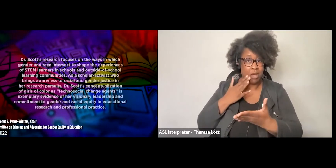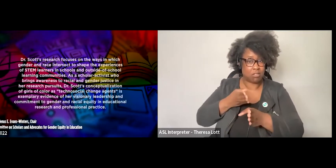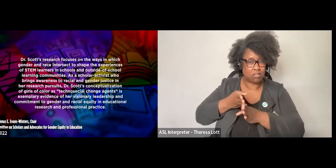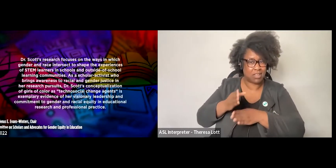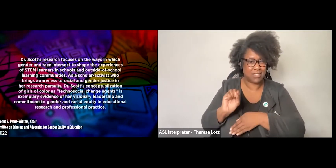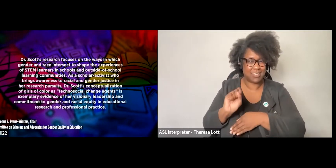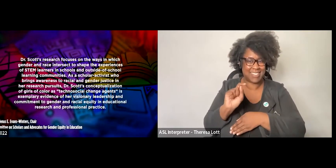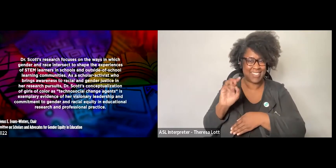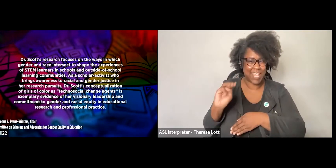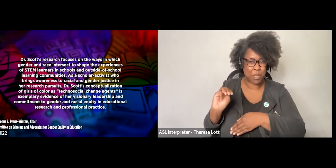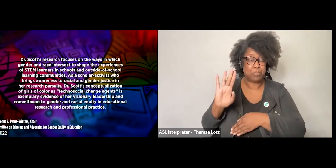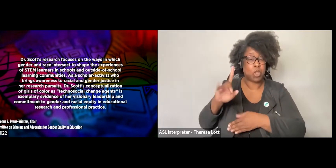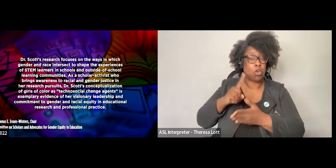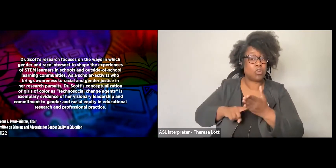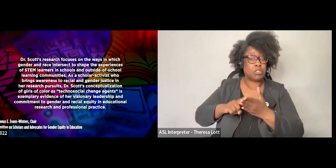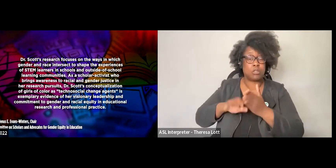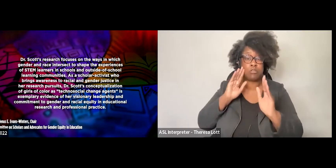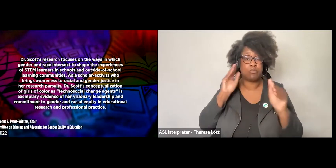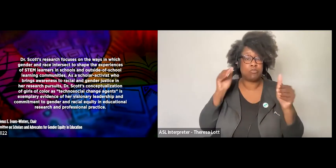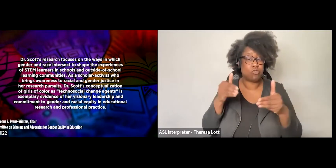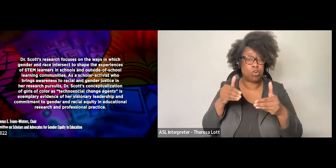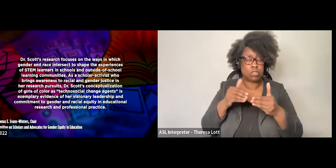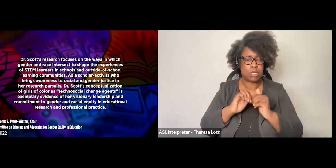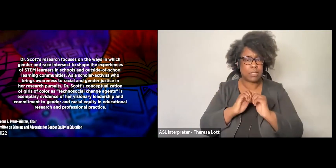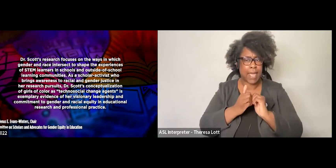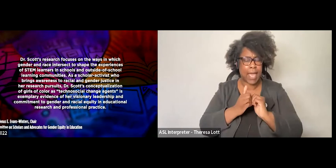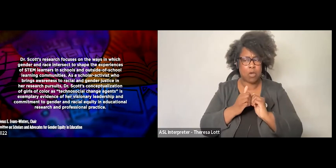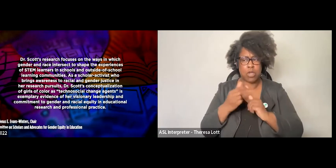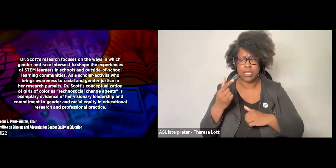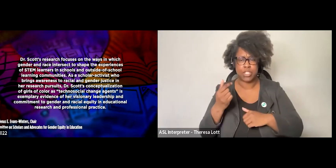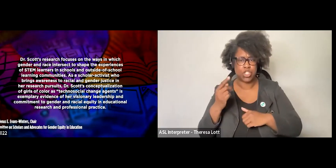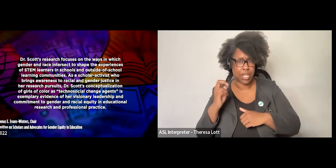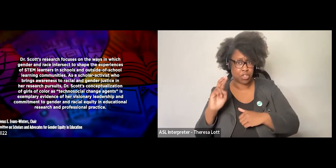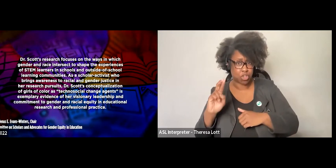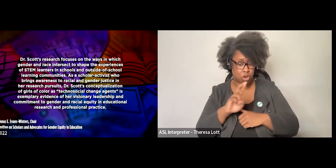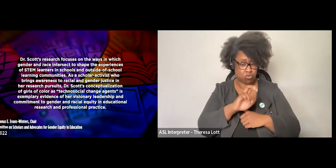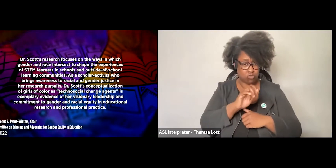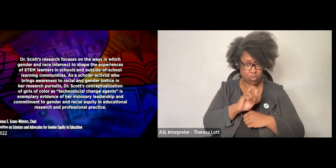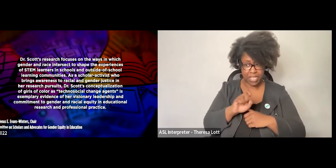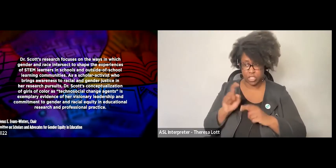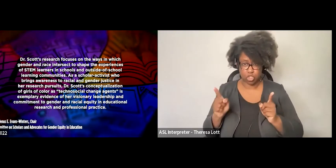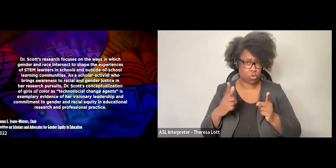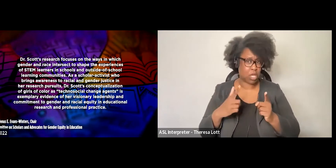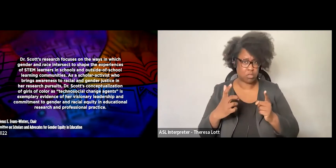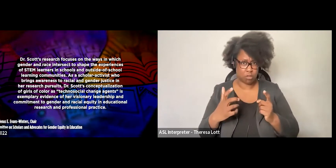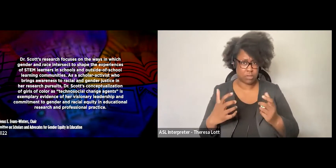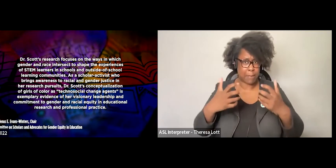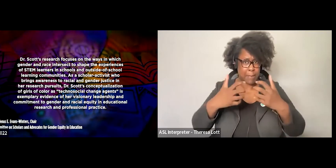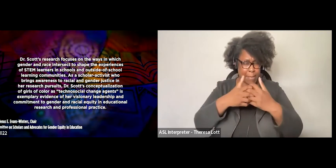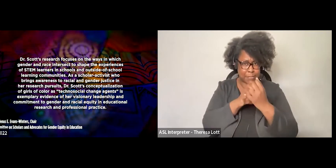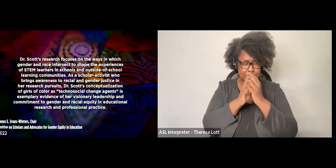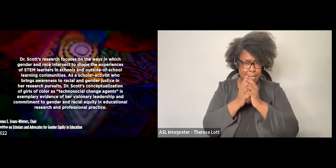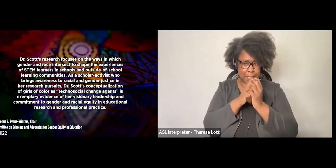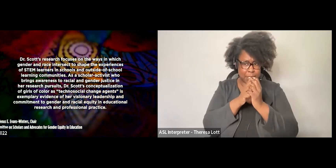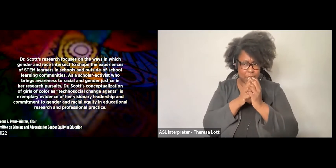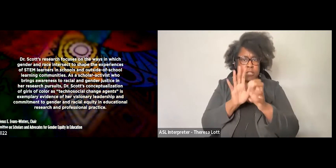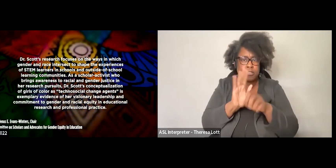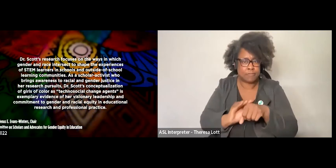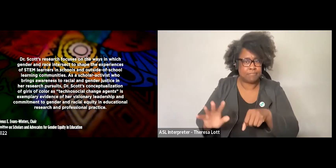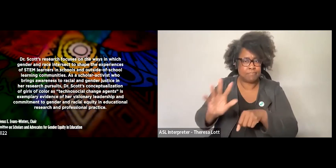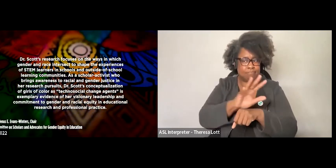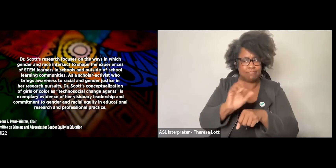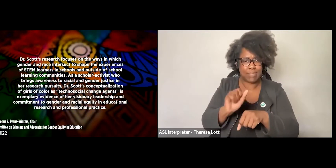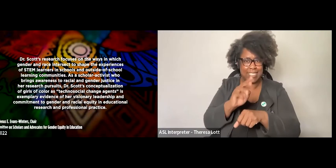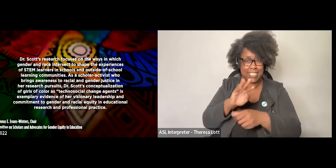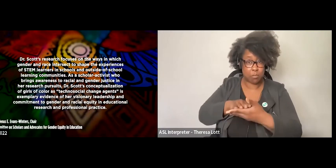Scott's research focuses on the ways in which gender and race intersect to shape the experiences of STEM learners